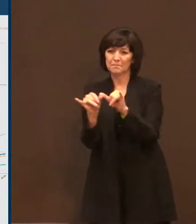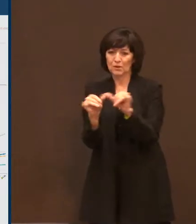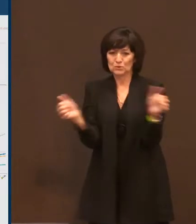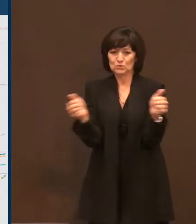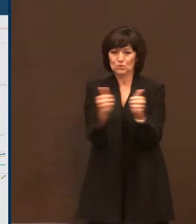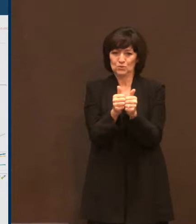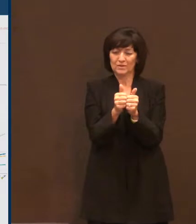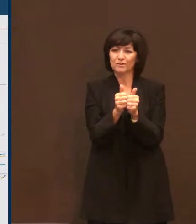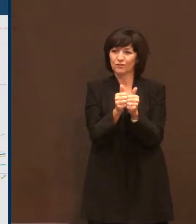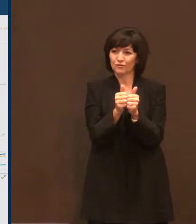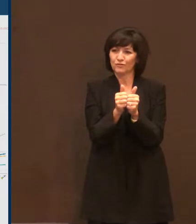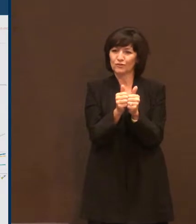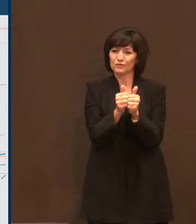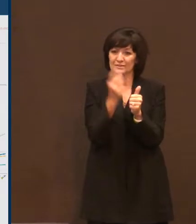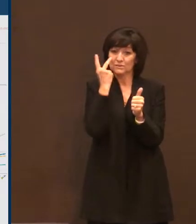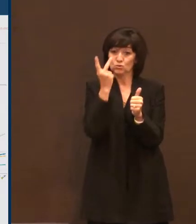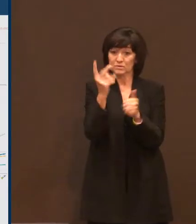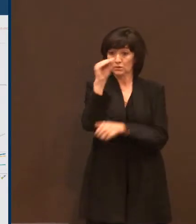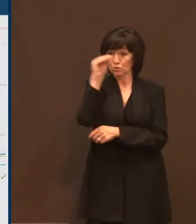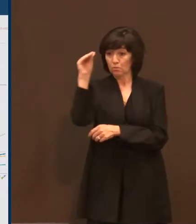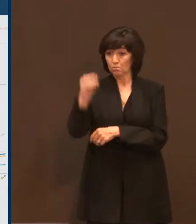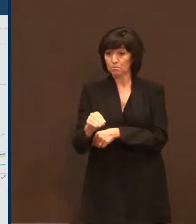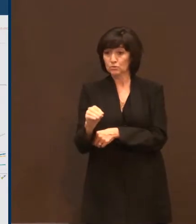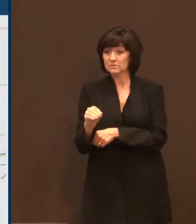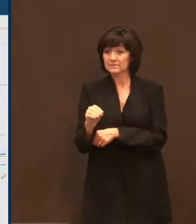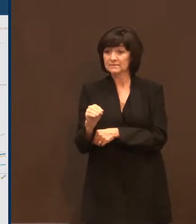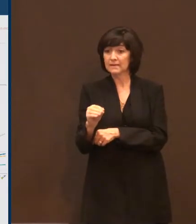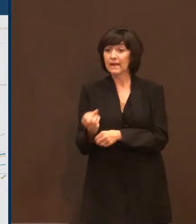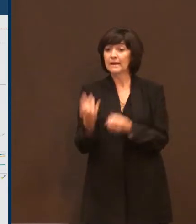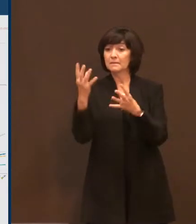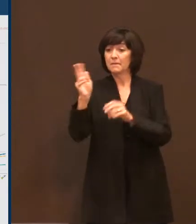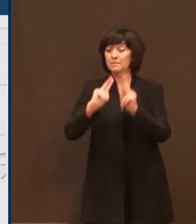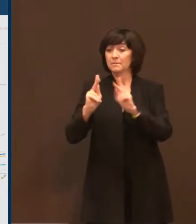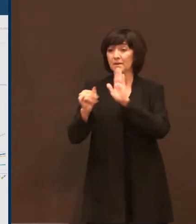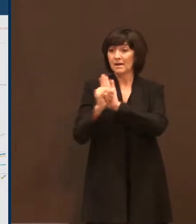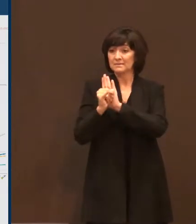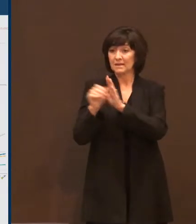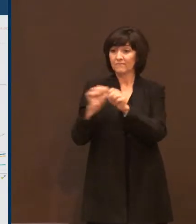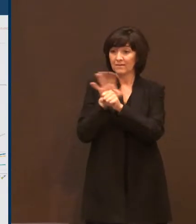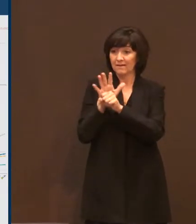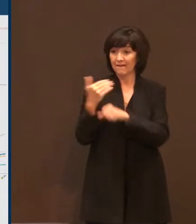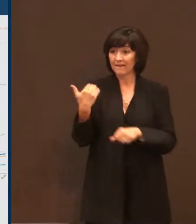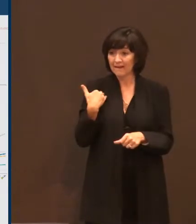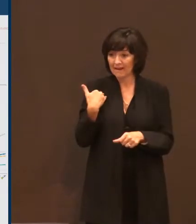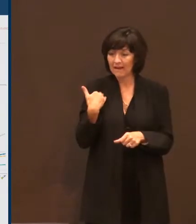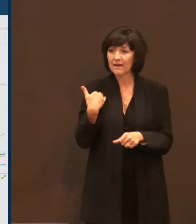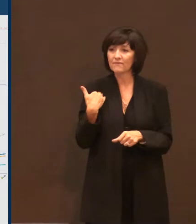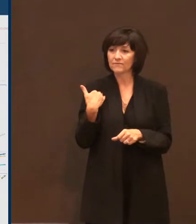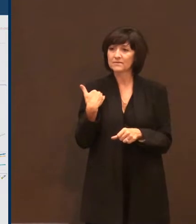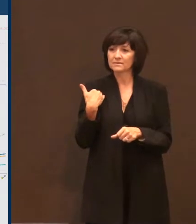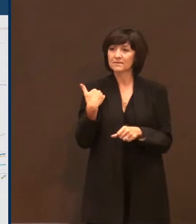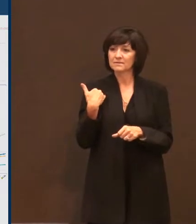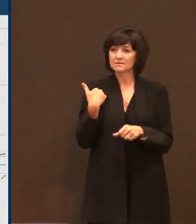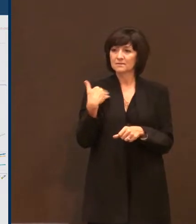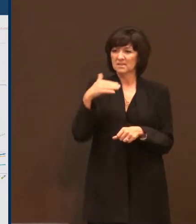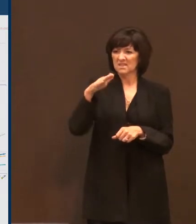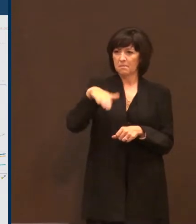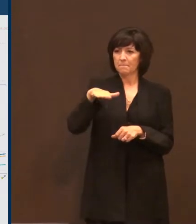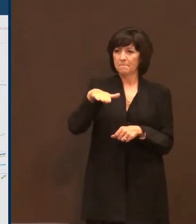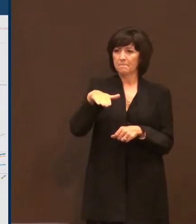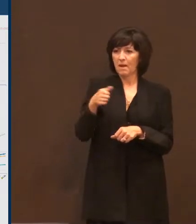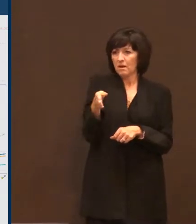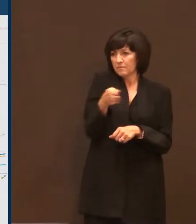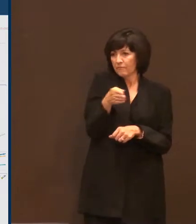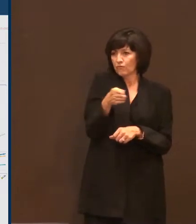together, the percent positive and the new positive cases, which is in the bottom row far left. You can